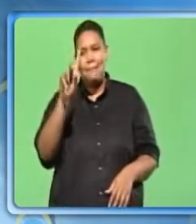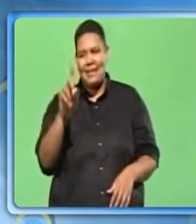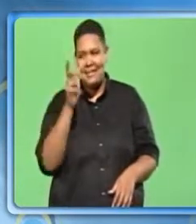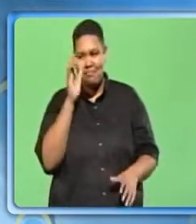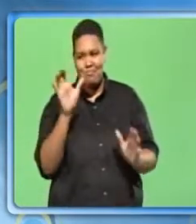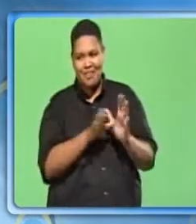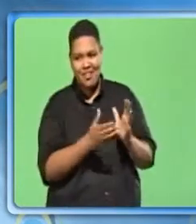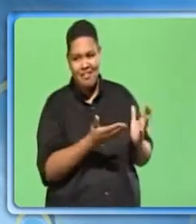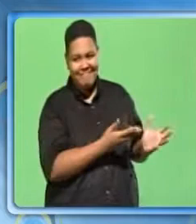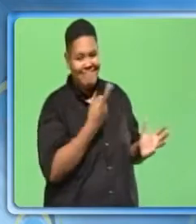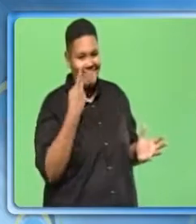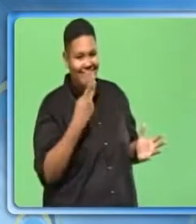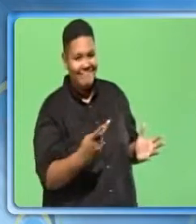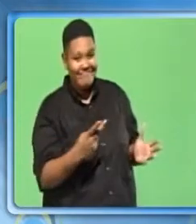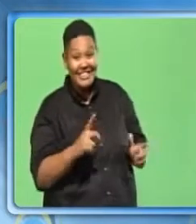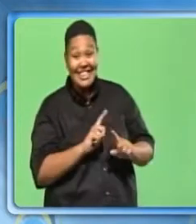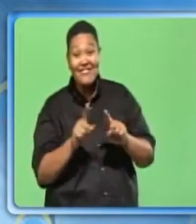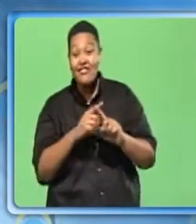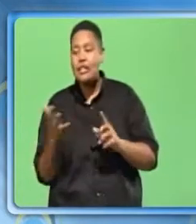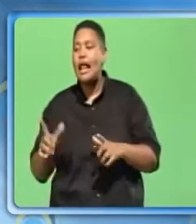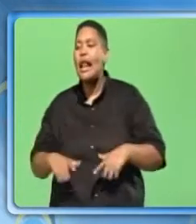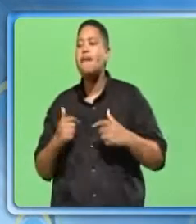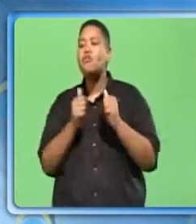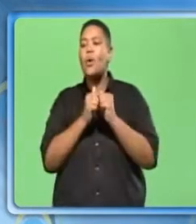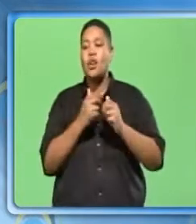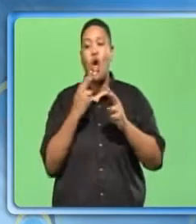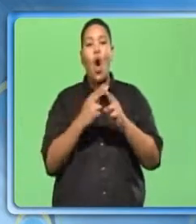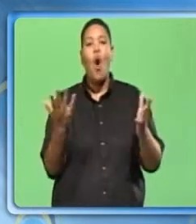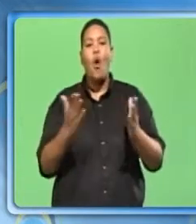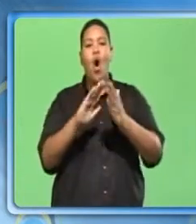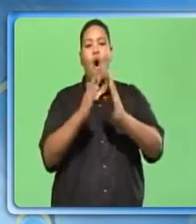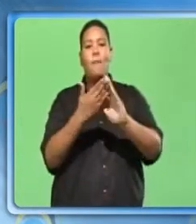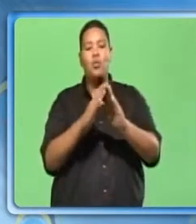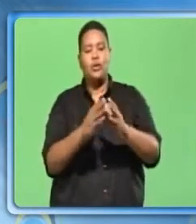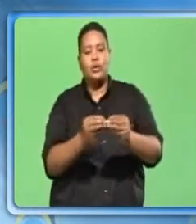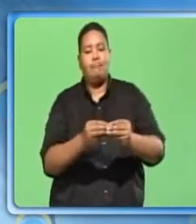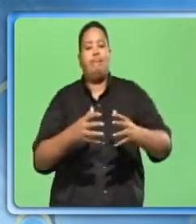Different populations living together make up a community.